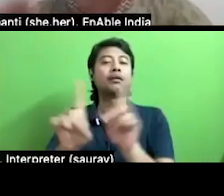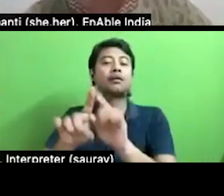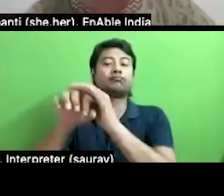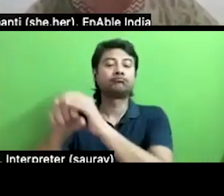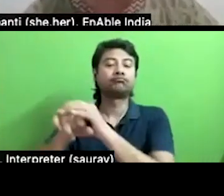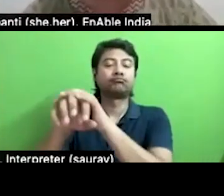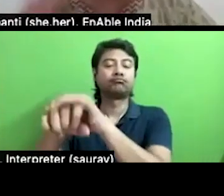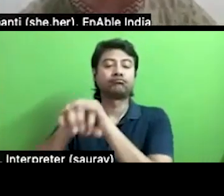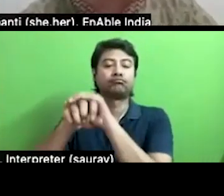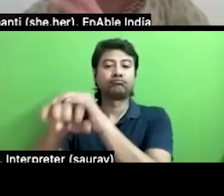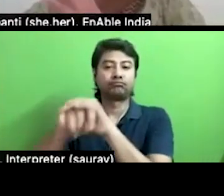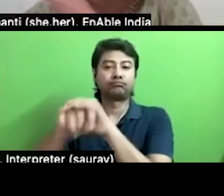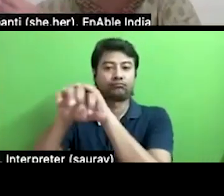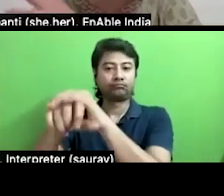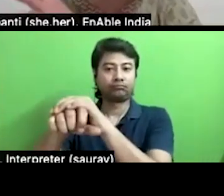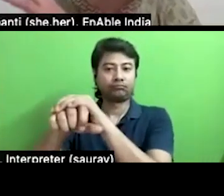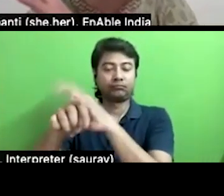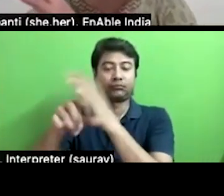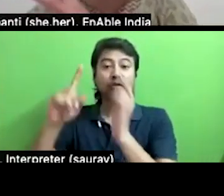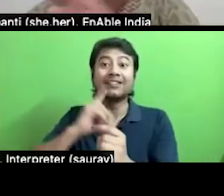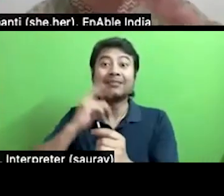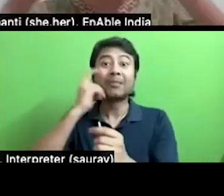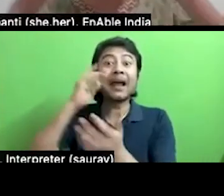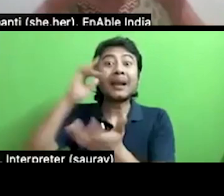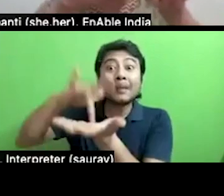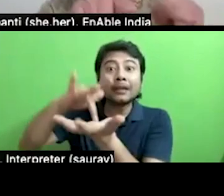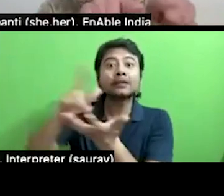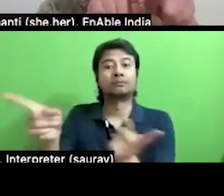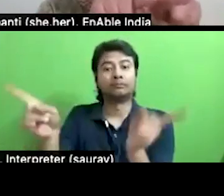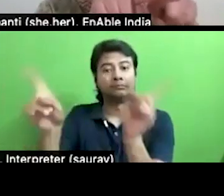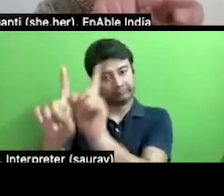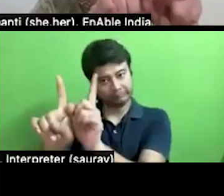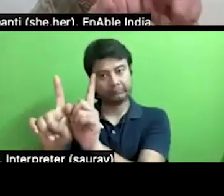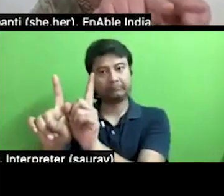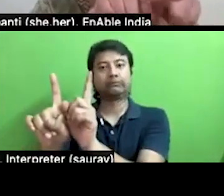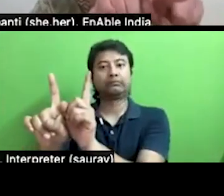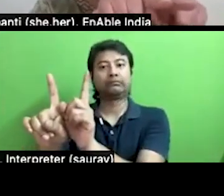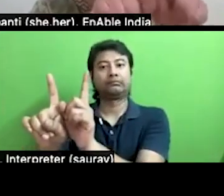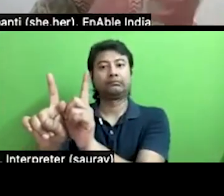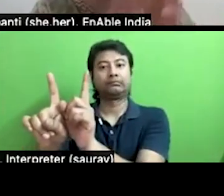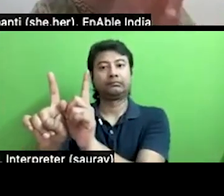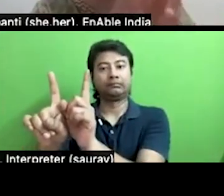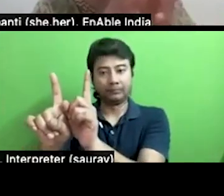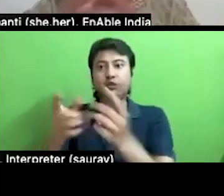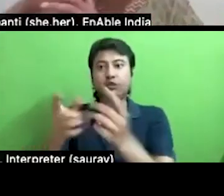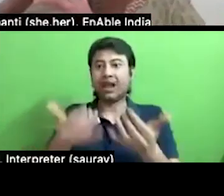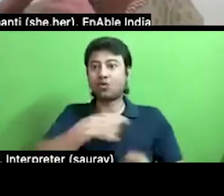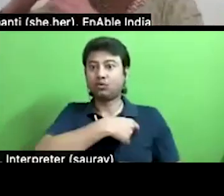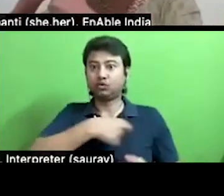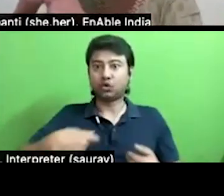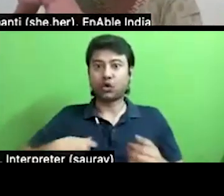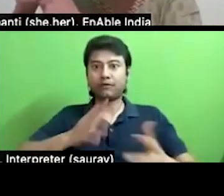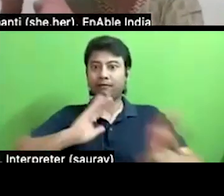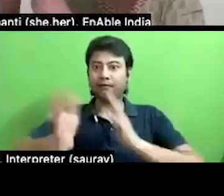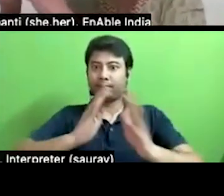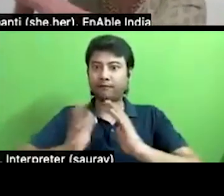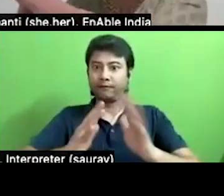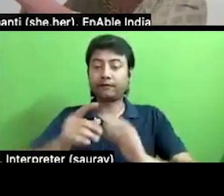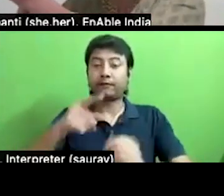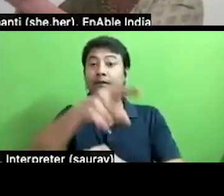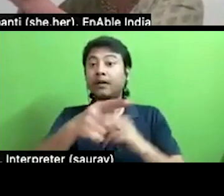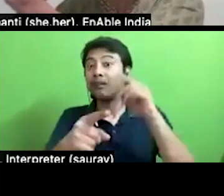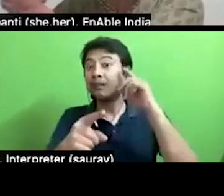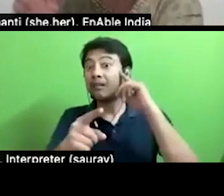will be there with the person who's deaf blind, and they will be looking at the interpreter. Right now, Saurav is signing. So they will sign there,